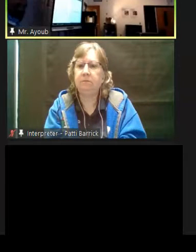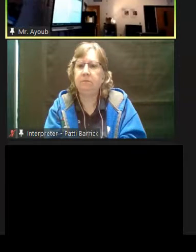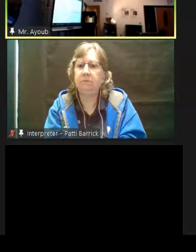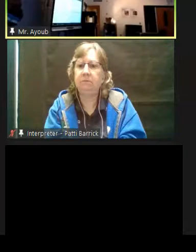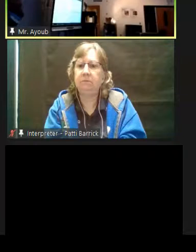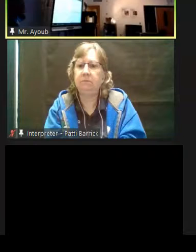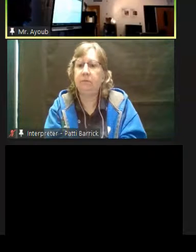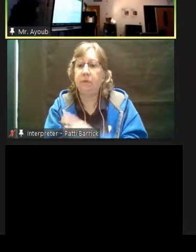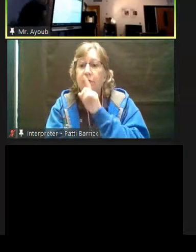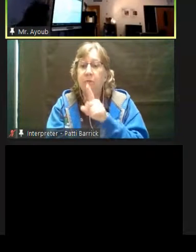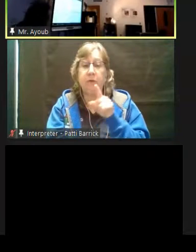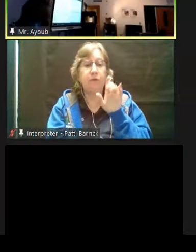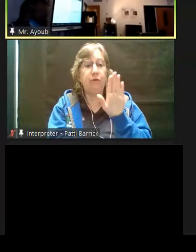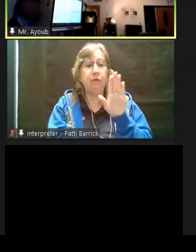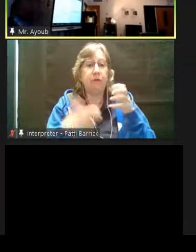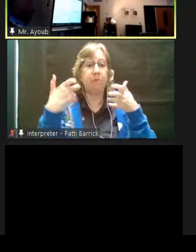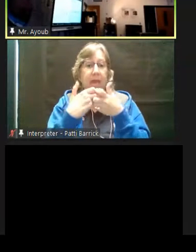All right, so make sure these match up.